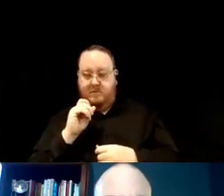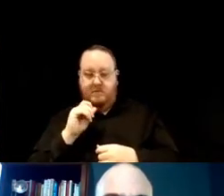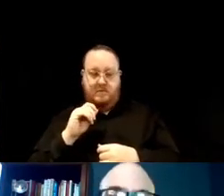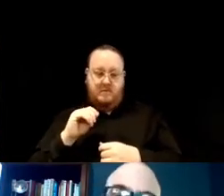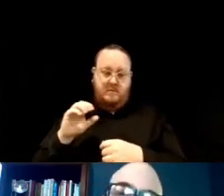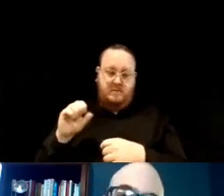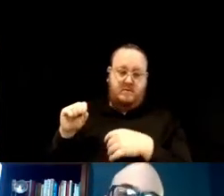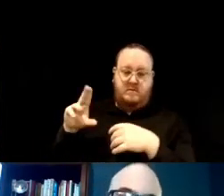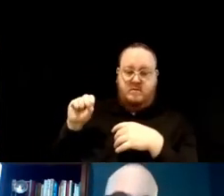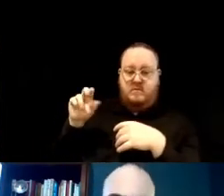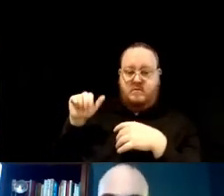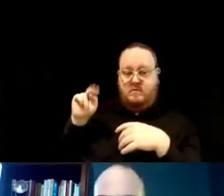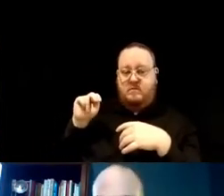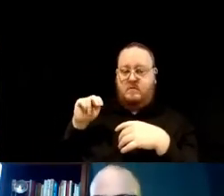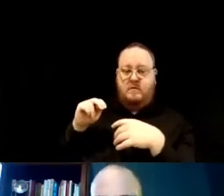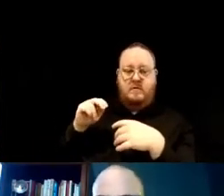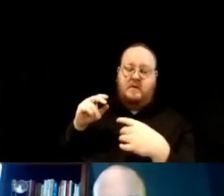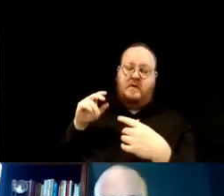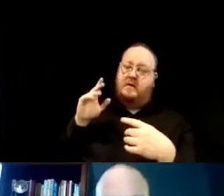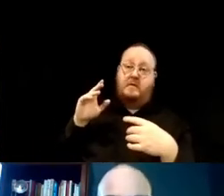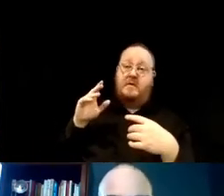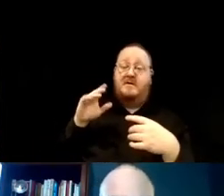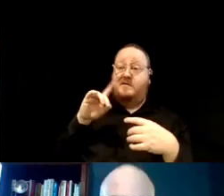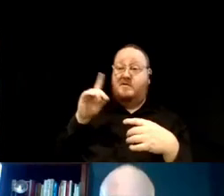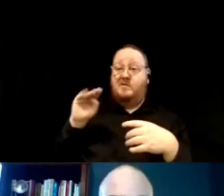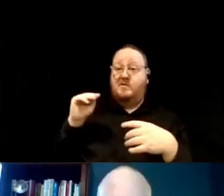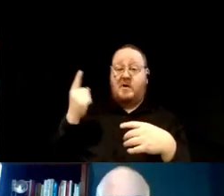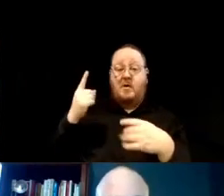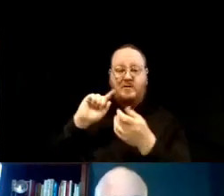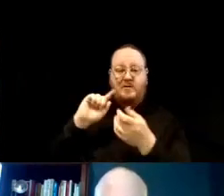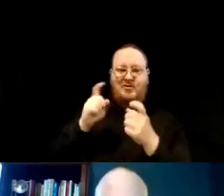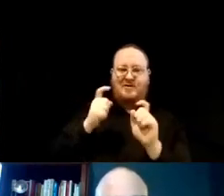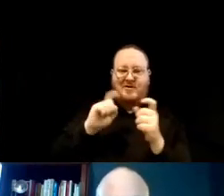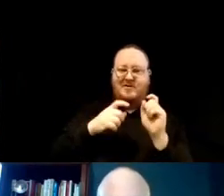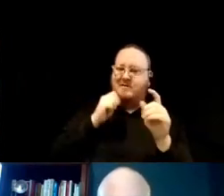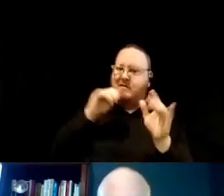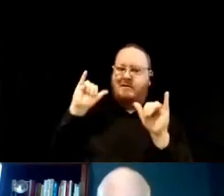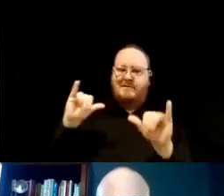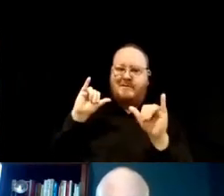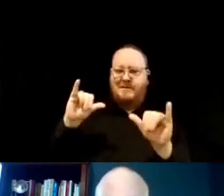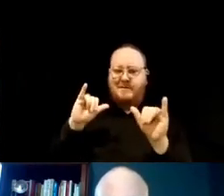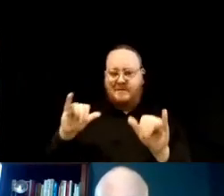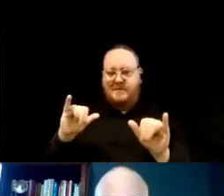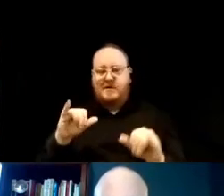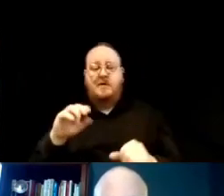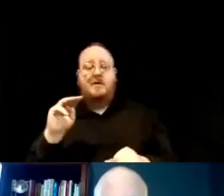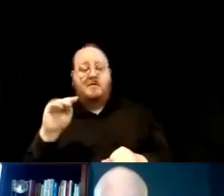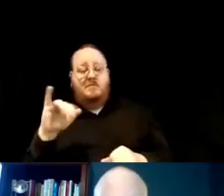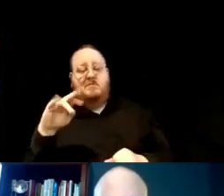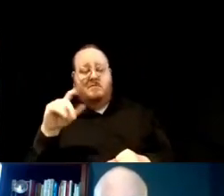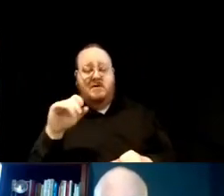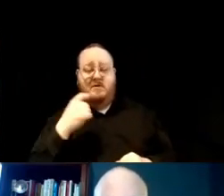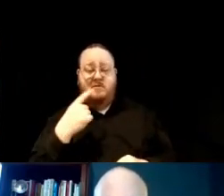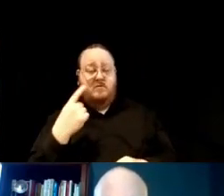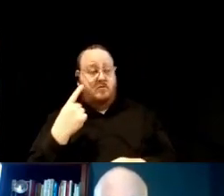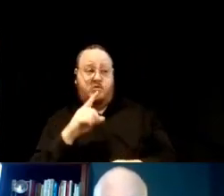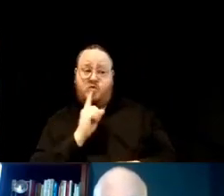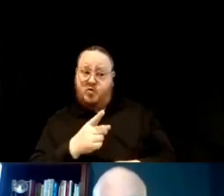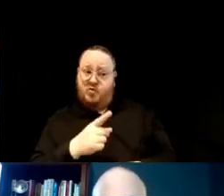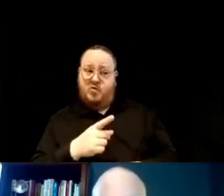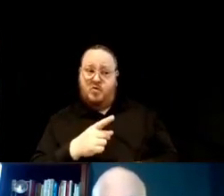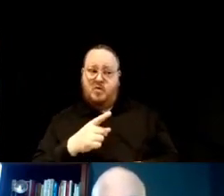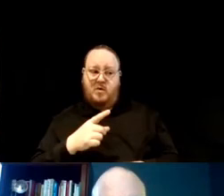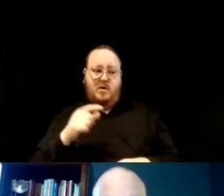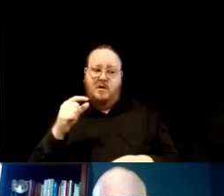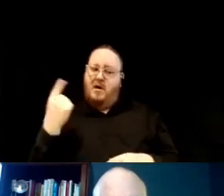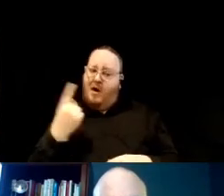a static. No, not at all. Not at all. Yeah, that's a great point. This is constantly changing. And that's one thing